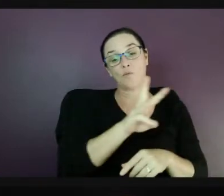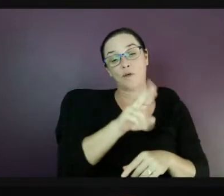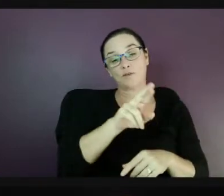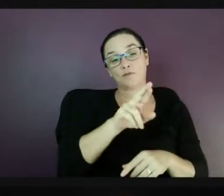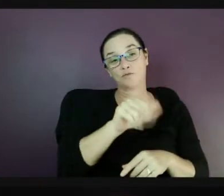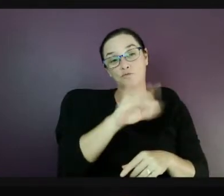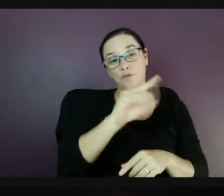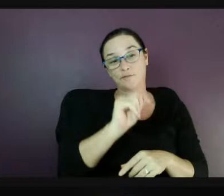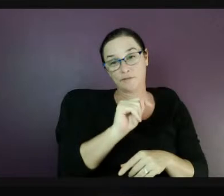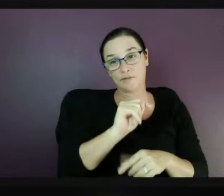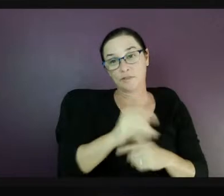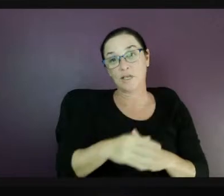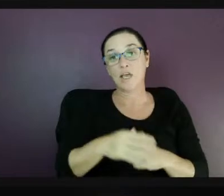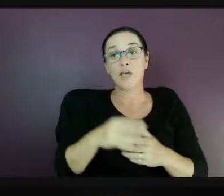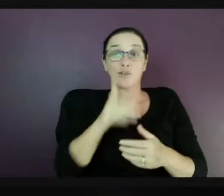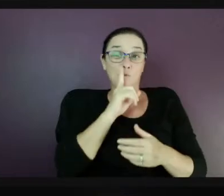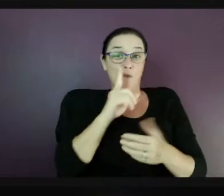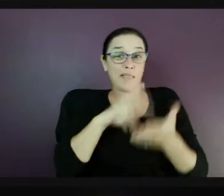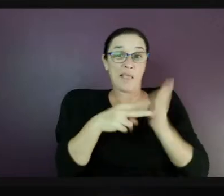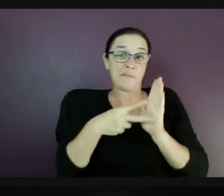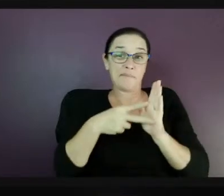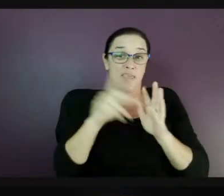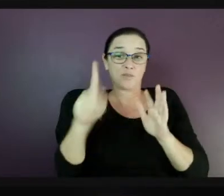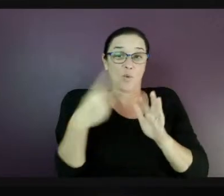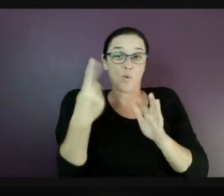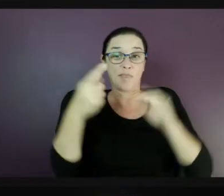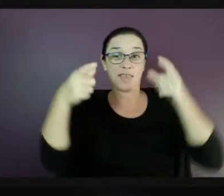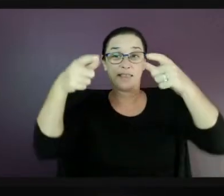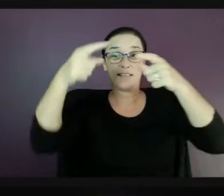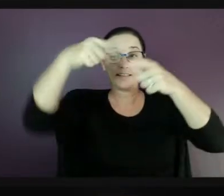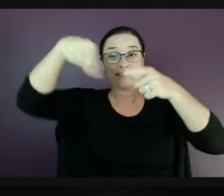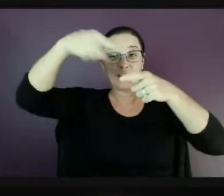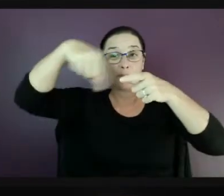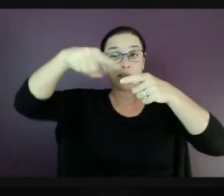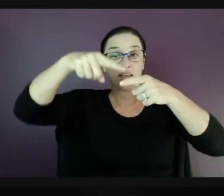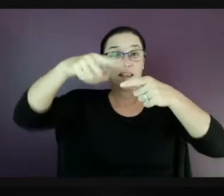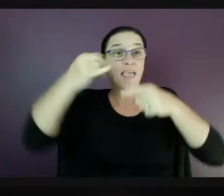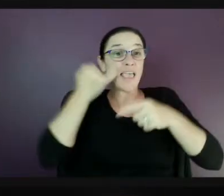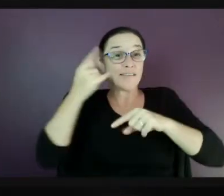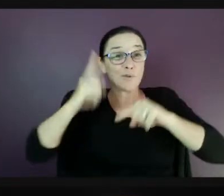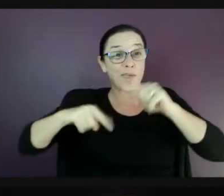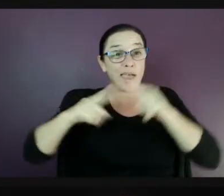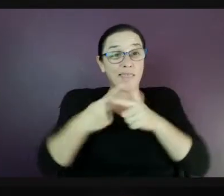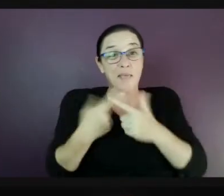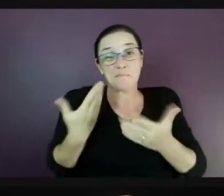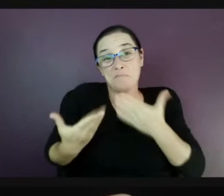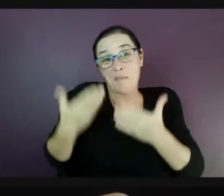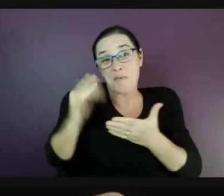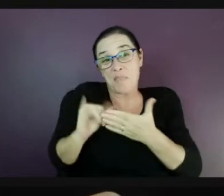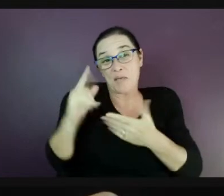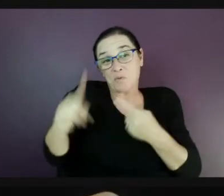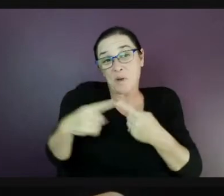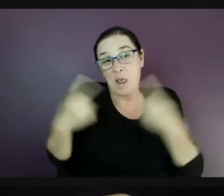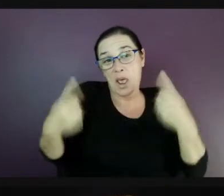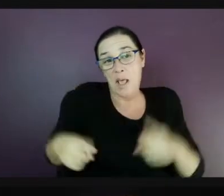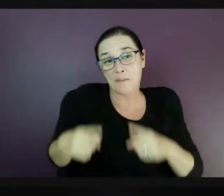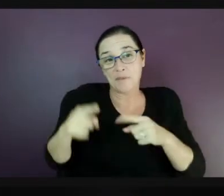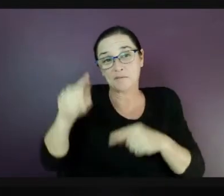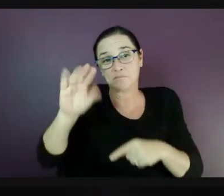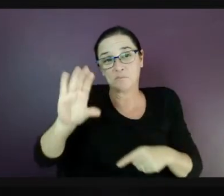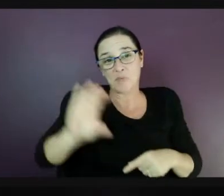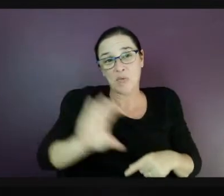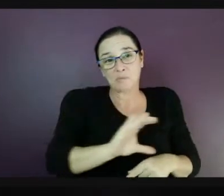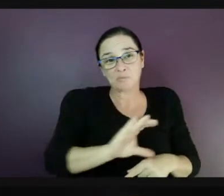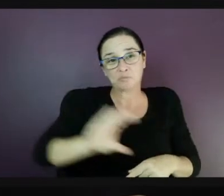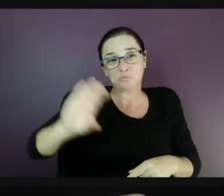us a summit as our main option. And if for some reason you can't erupt at the summit, maybe that's when you have an eruption pop out here off the side, like happened in 74.